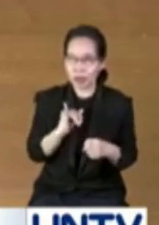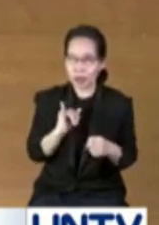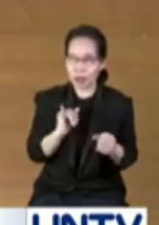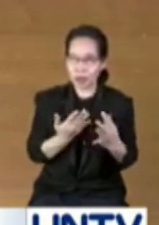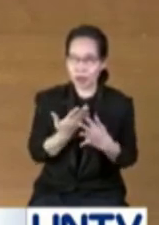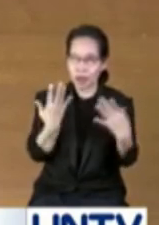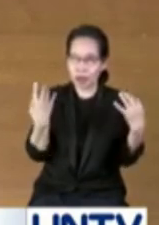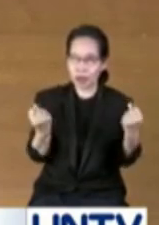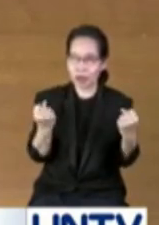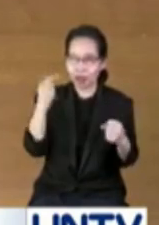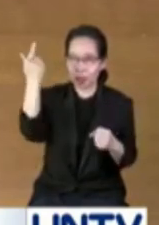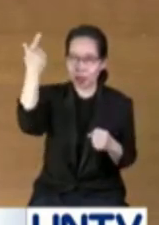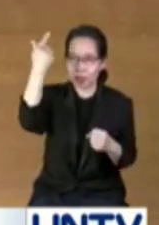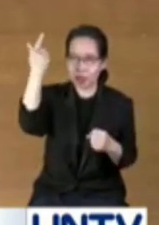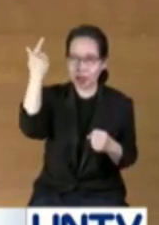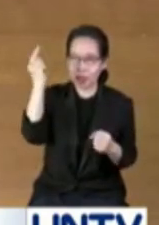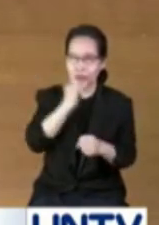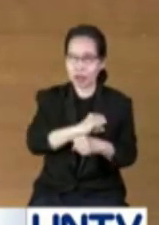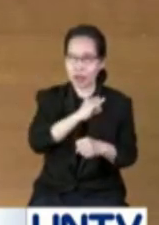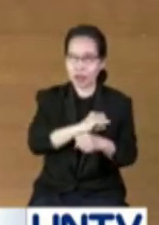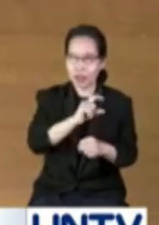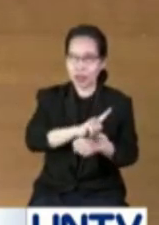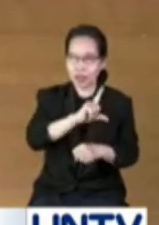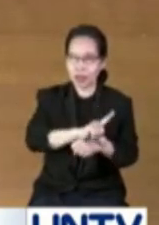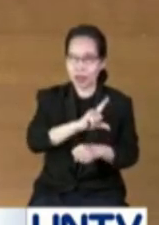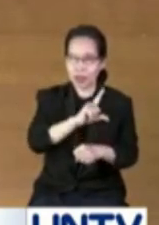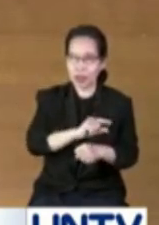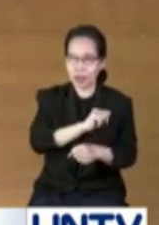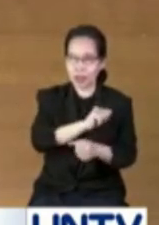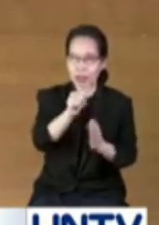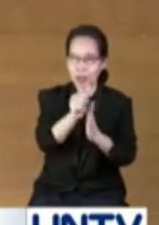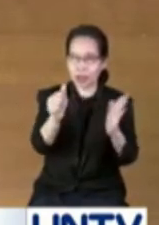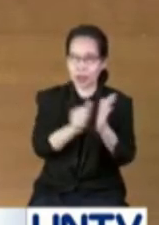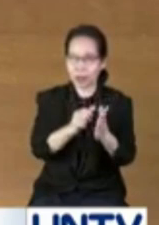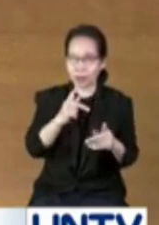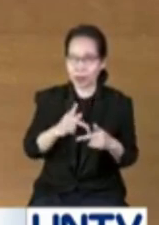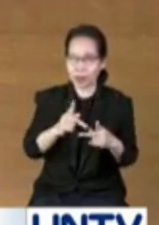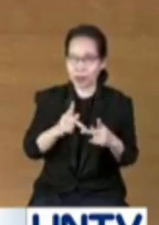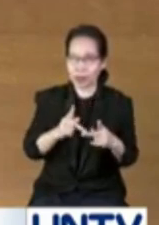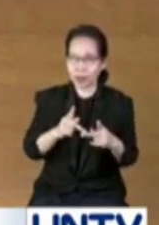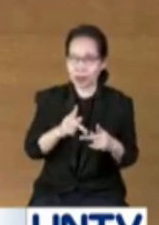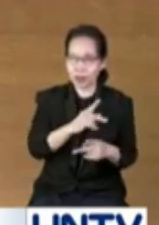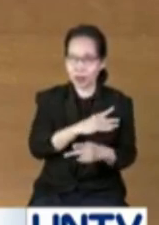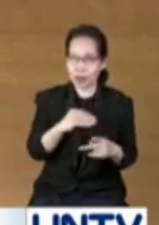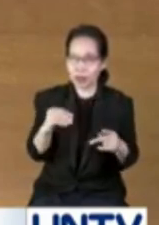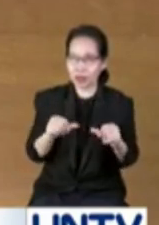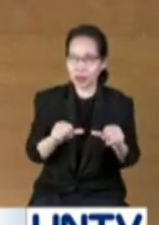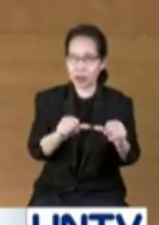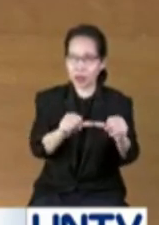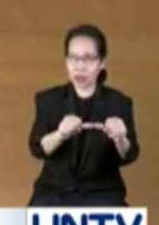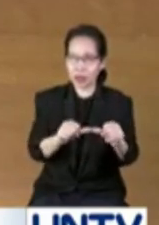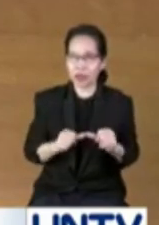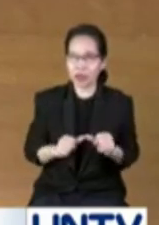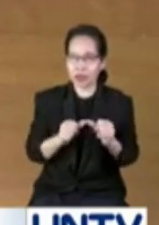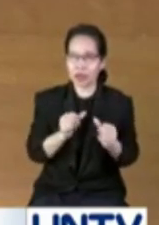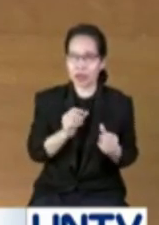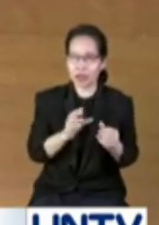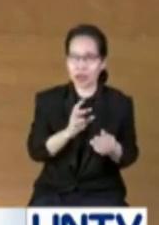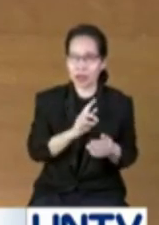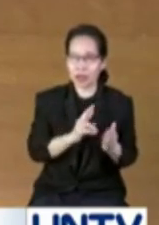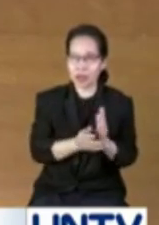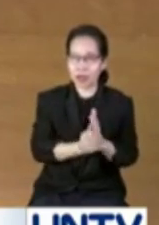government, industry, labor, academic partnerships, and the continuous reskilling and upskilling